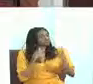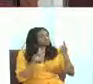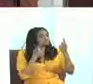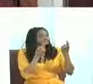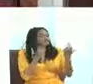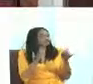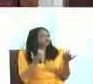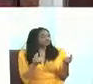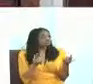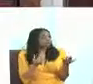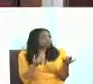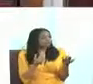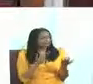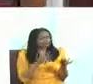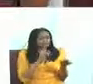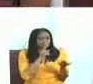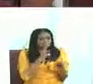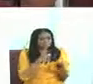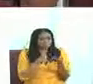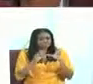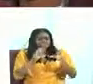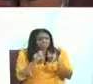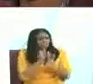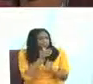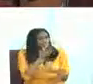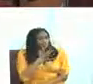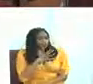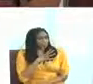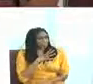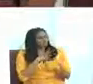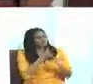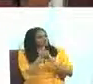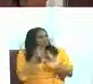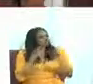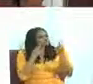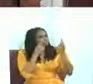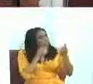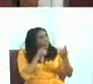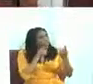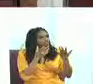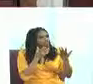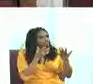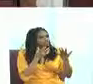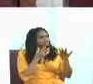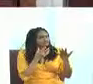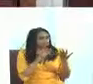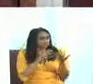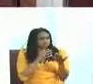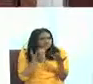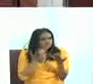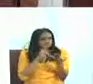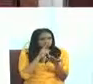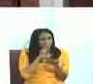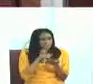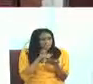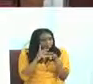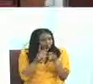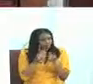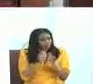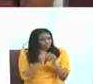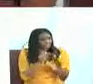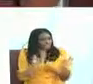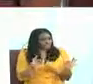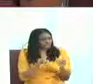women, whose mission it was to speak in the language of the women's movement and bring